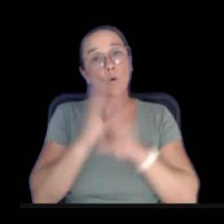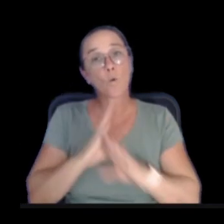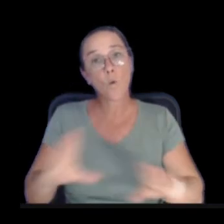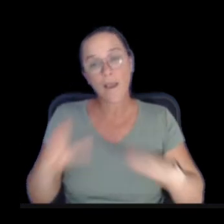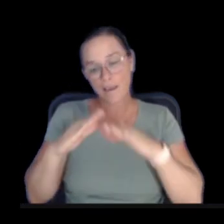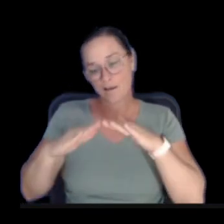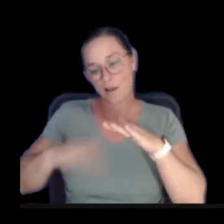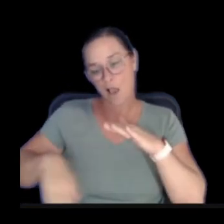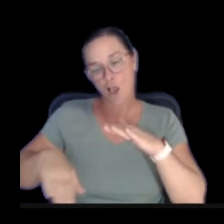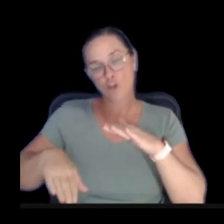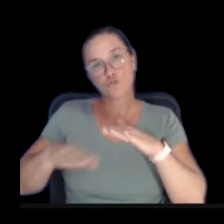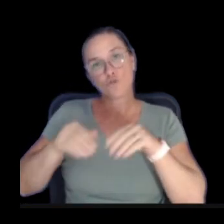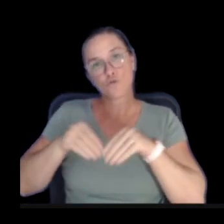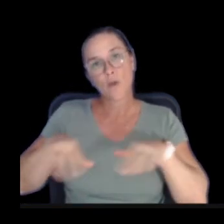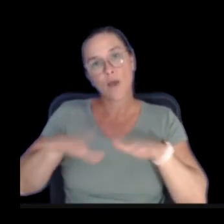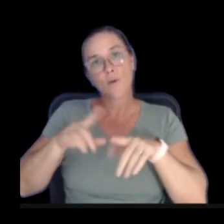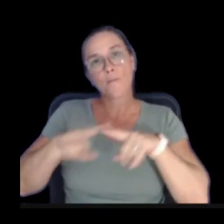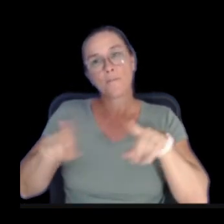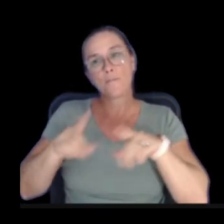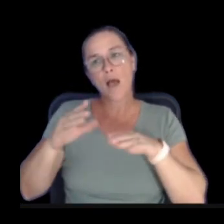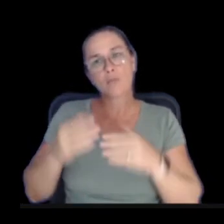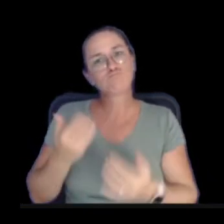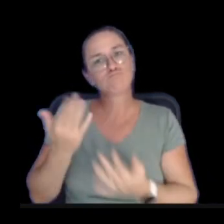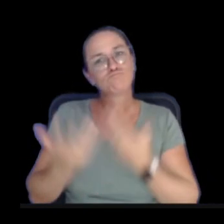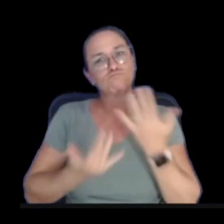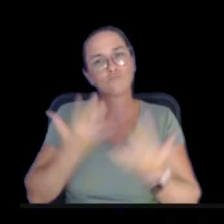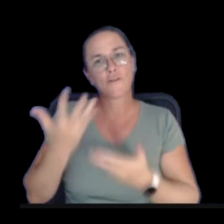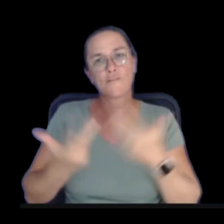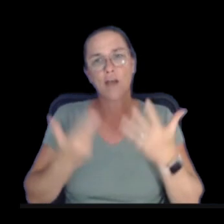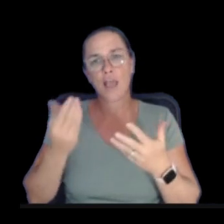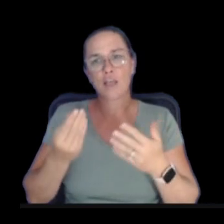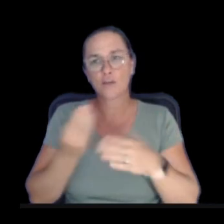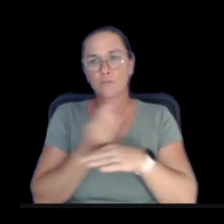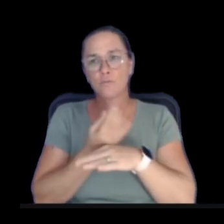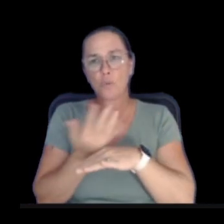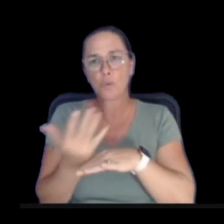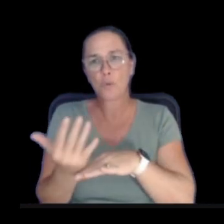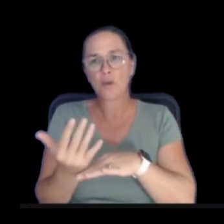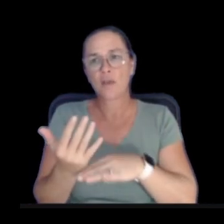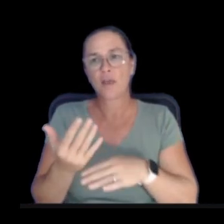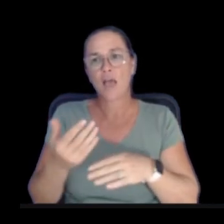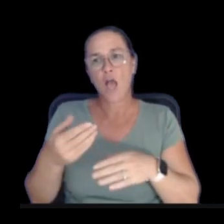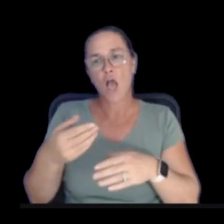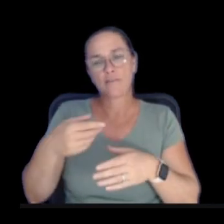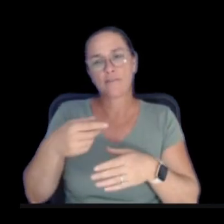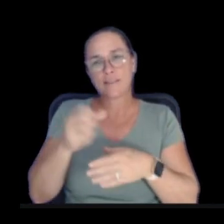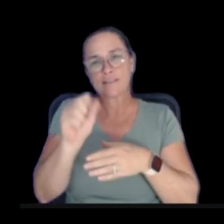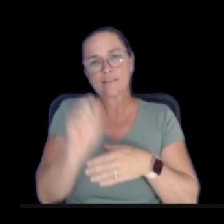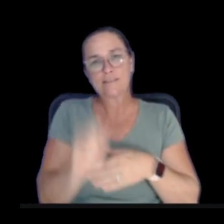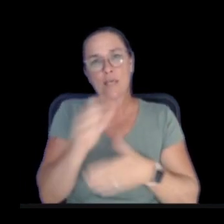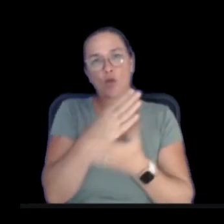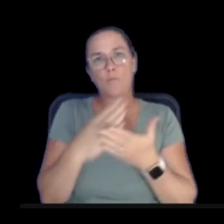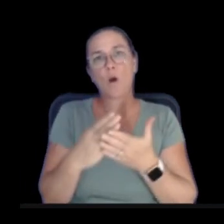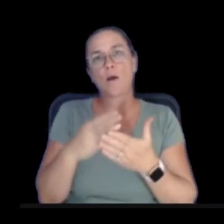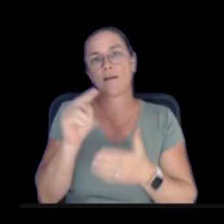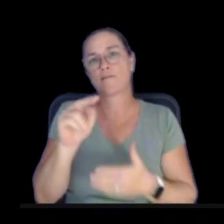but a small wildfire has flared up on the southern edge of Nāpau Crater, visible